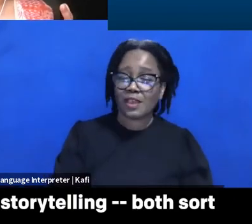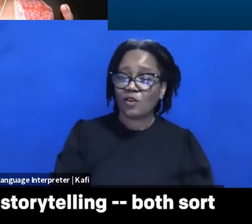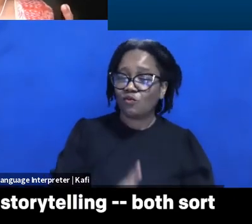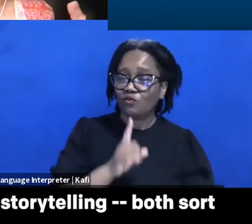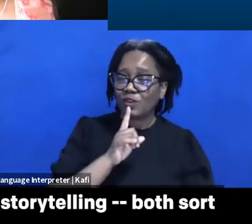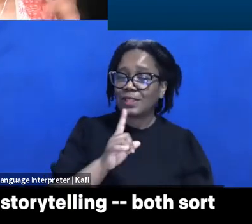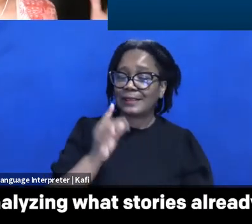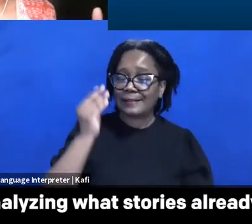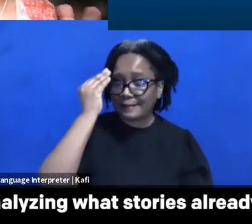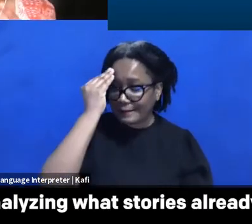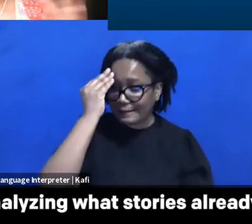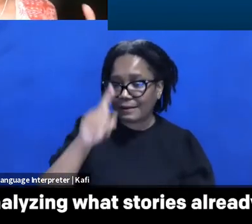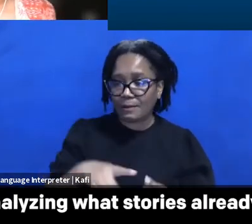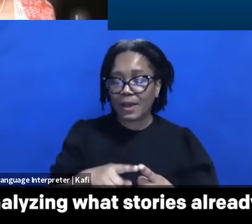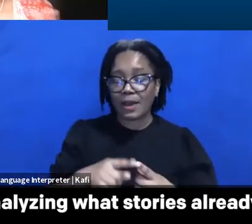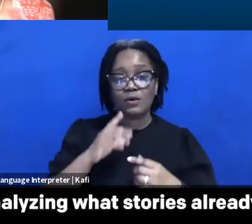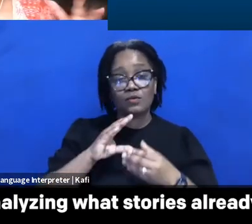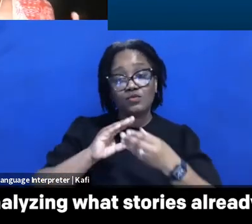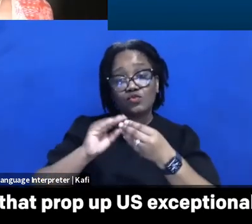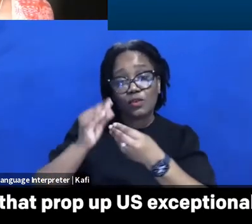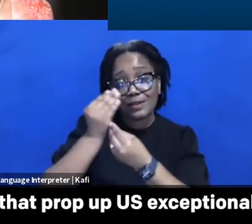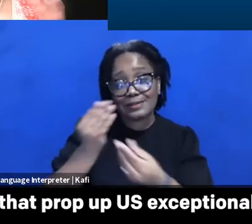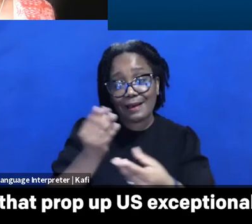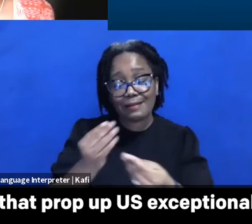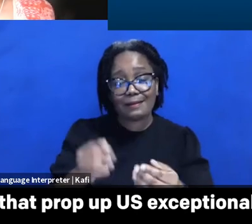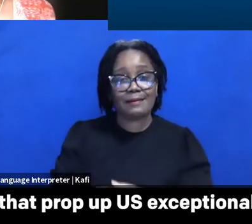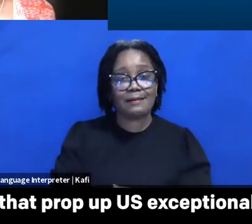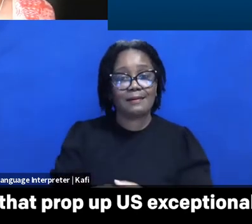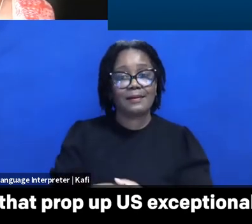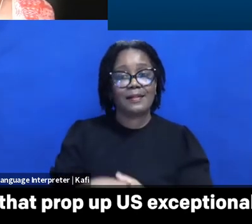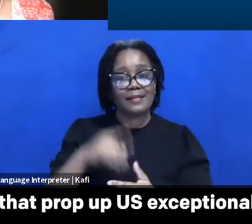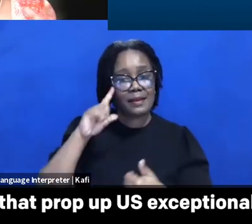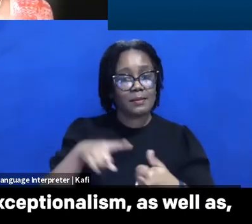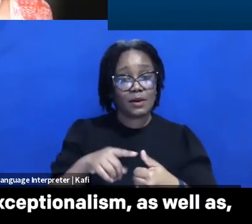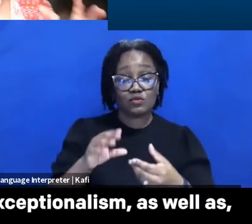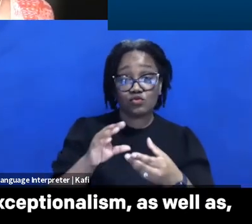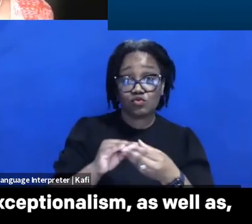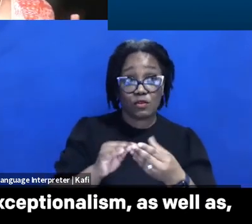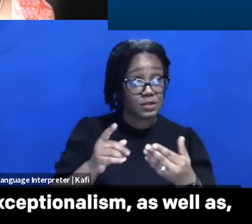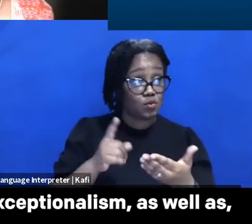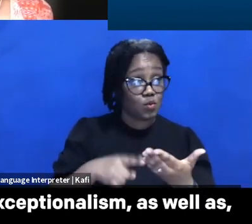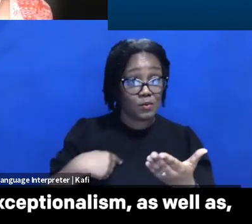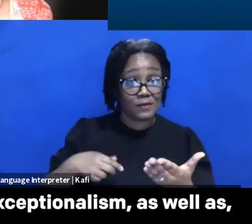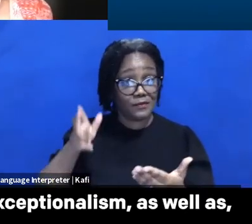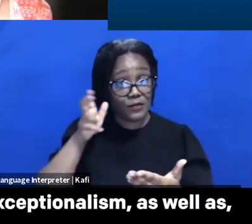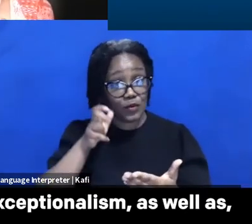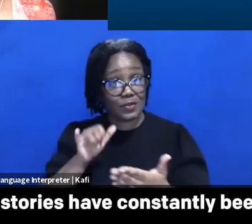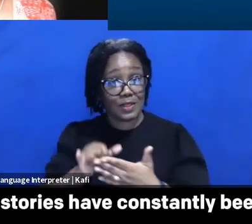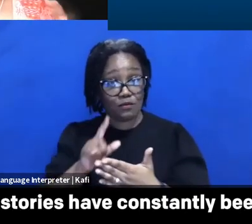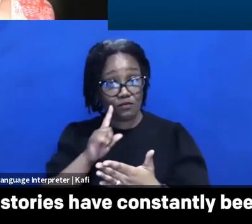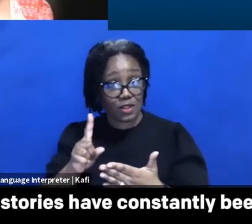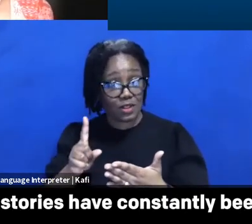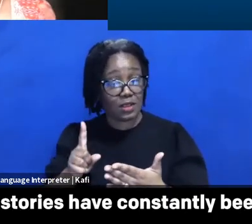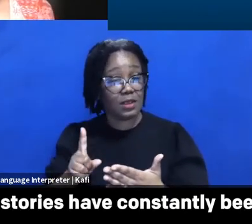storytelling, both sort of analyzing what stories already exist that prop up US exceptionalism, as well as